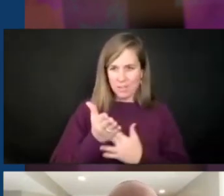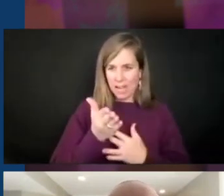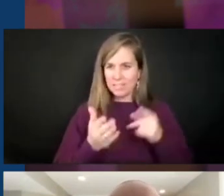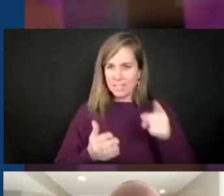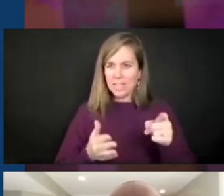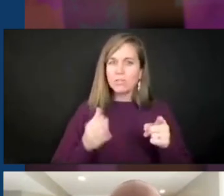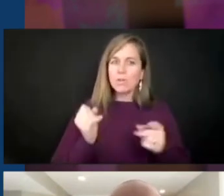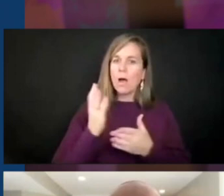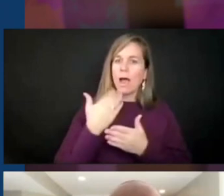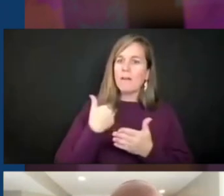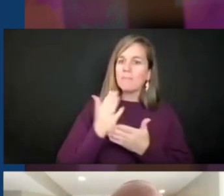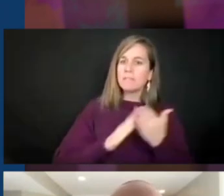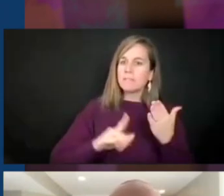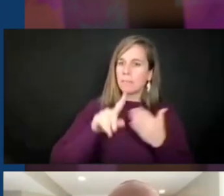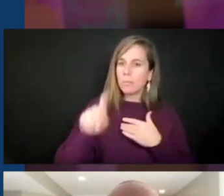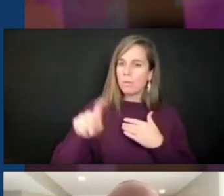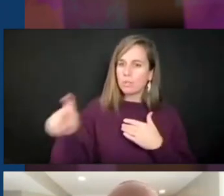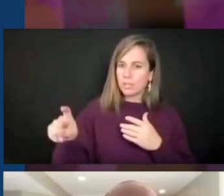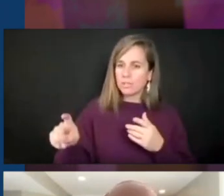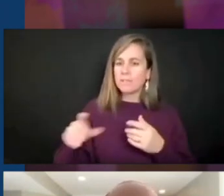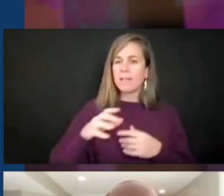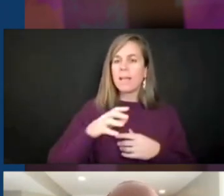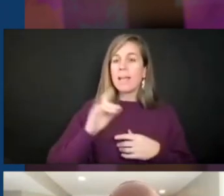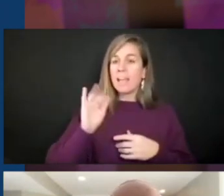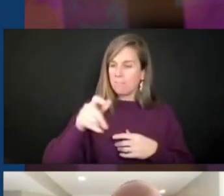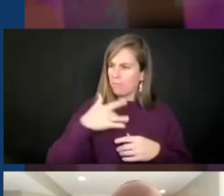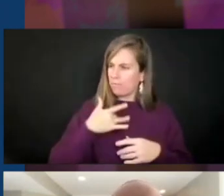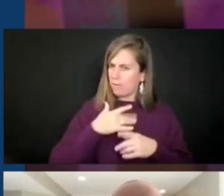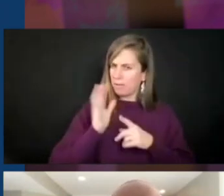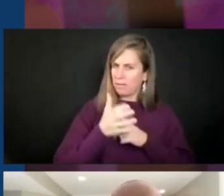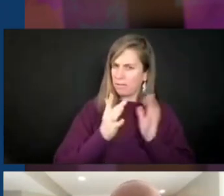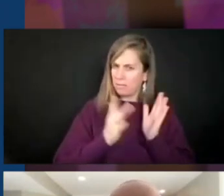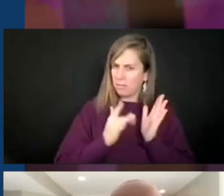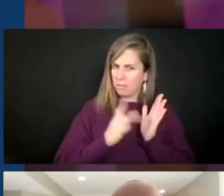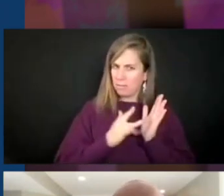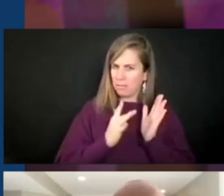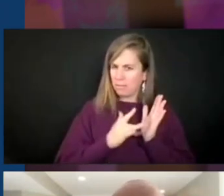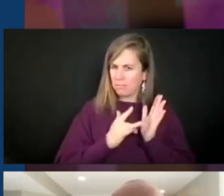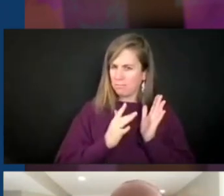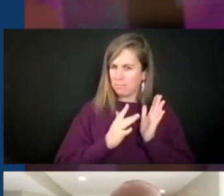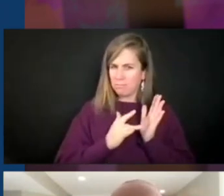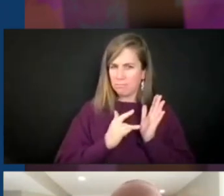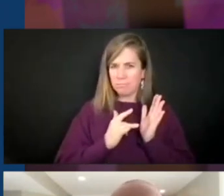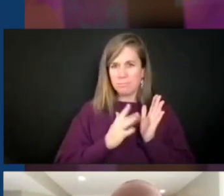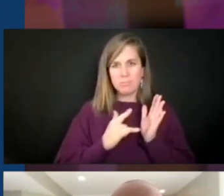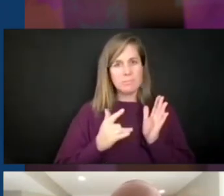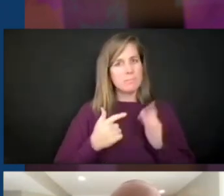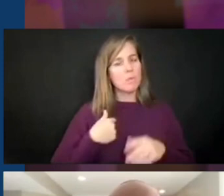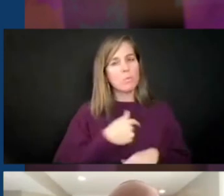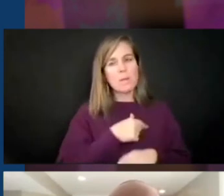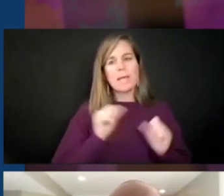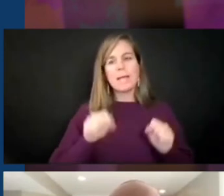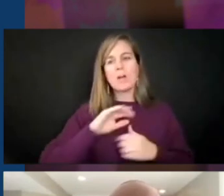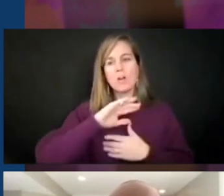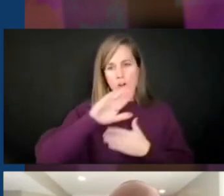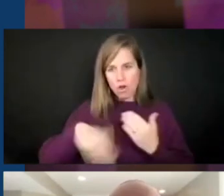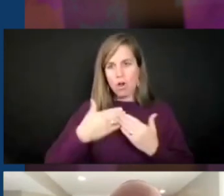And if you find that cultural appropriation is occurring, we can all of us, take